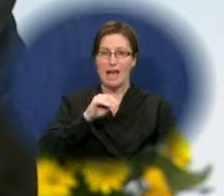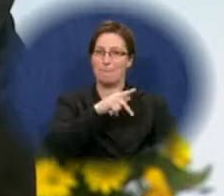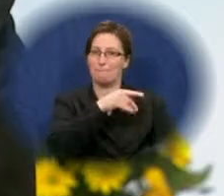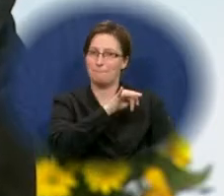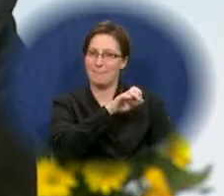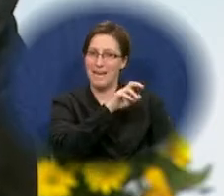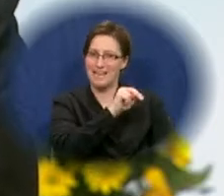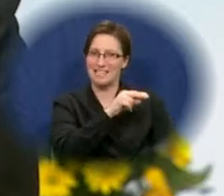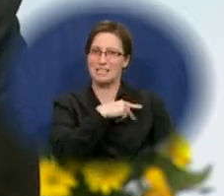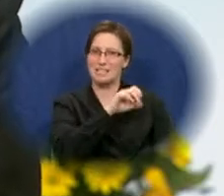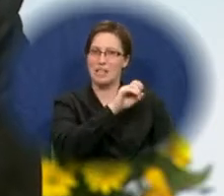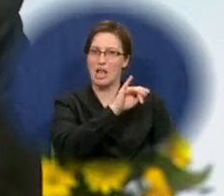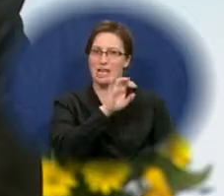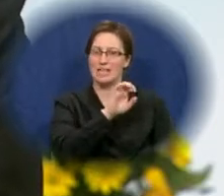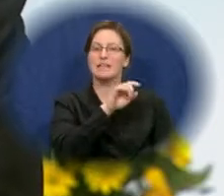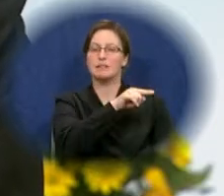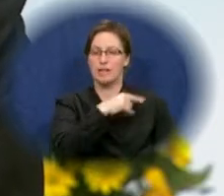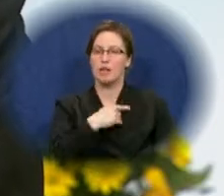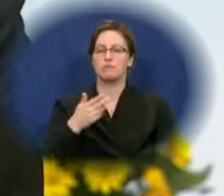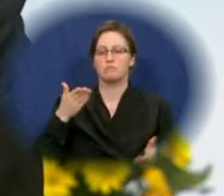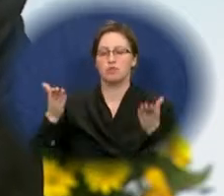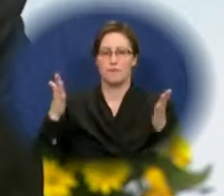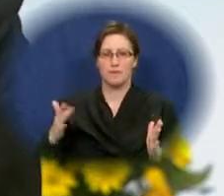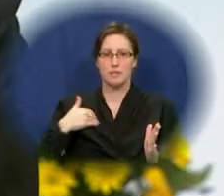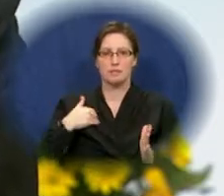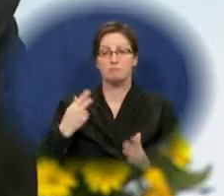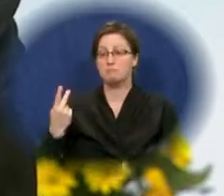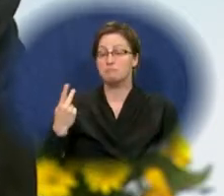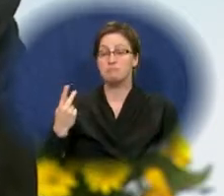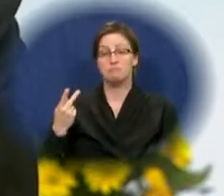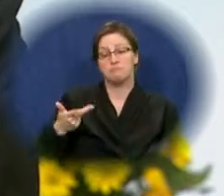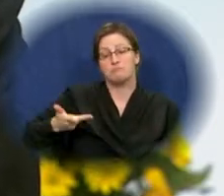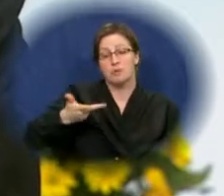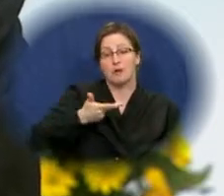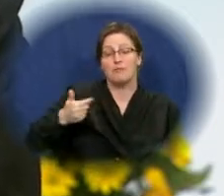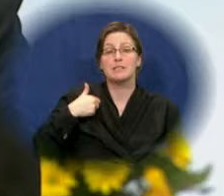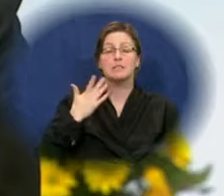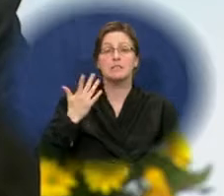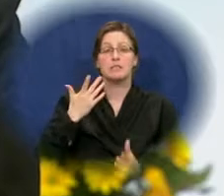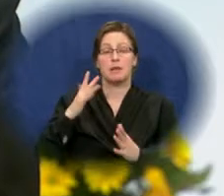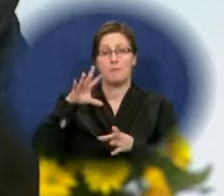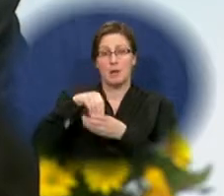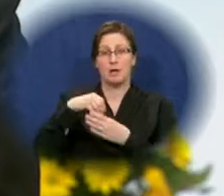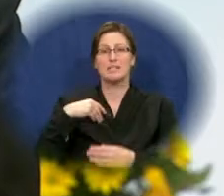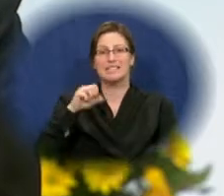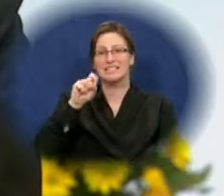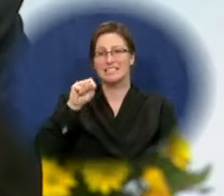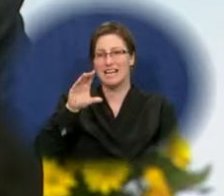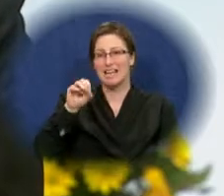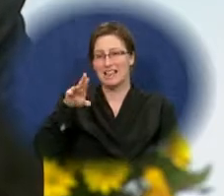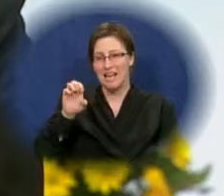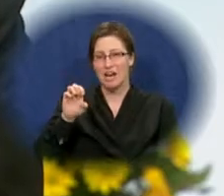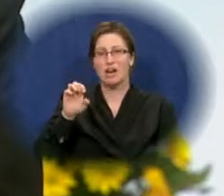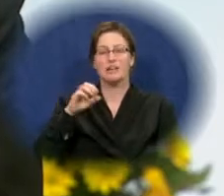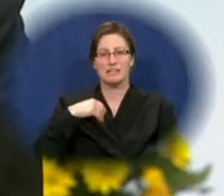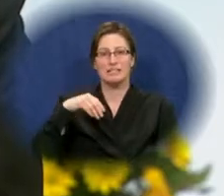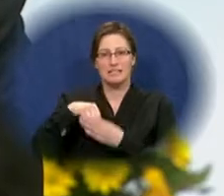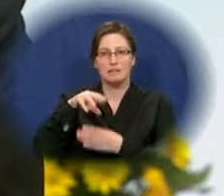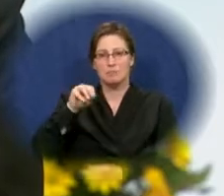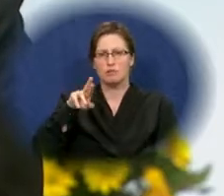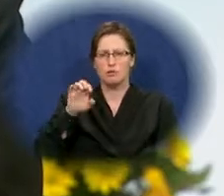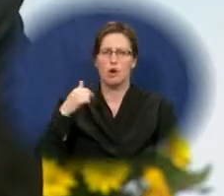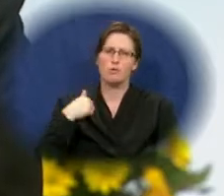our acolytes today. As members of St. Clair of Assisi Parish in Monroe, we are honored to be part of this special